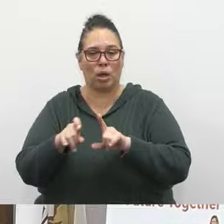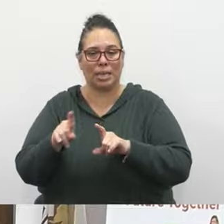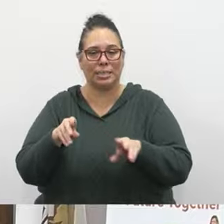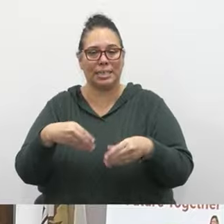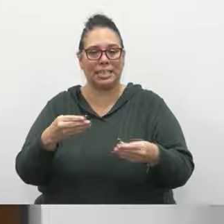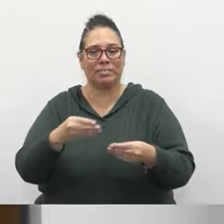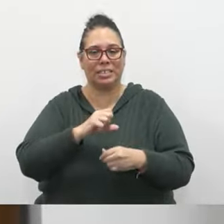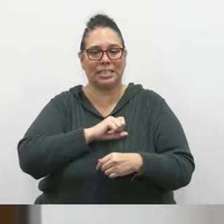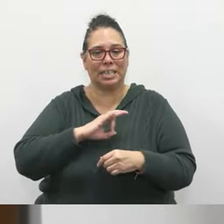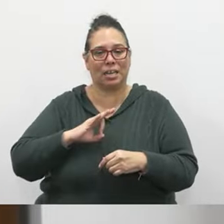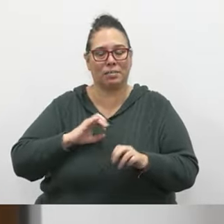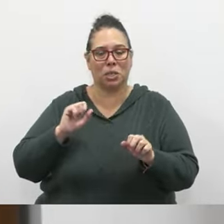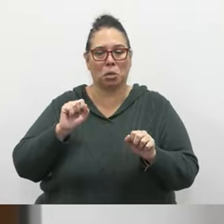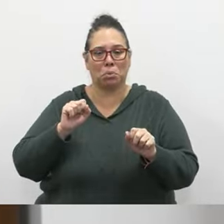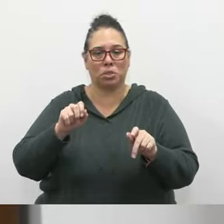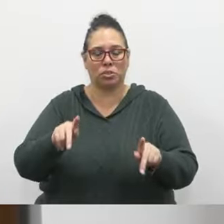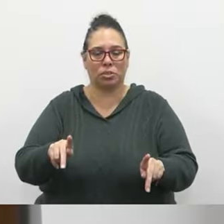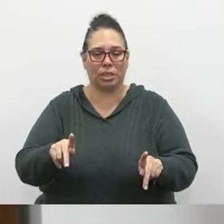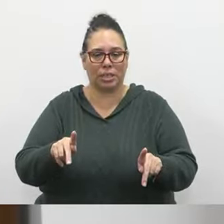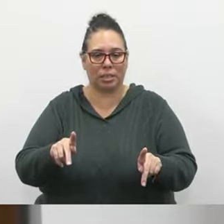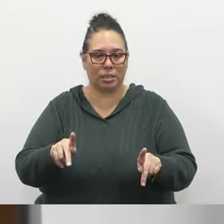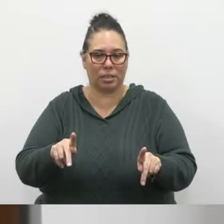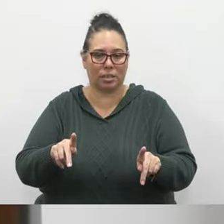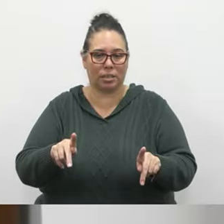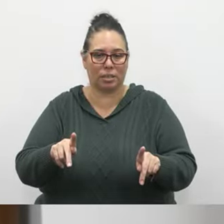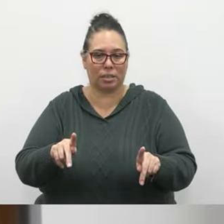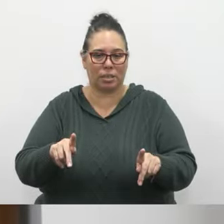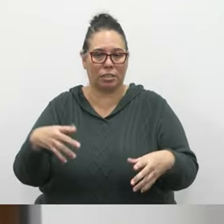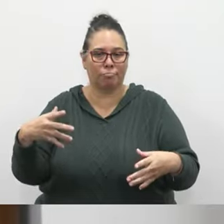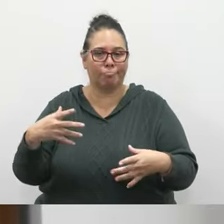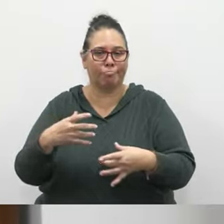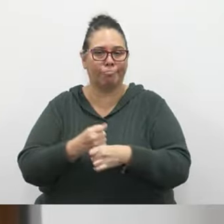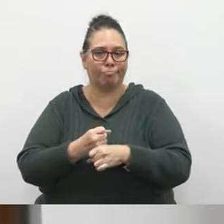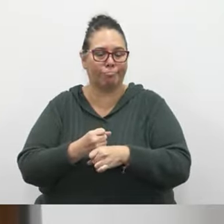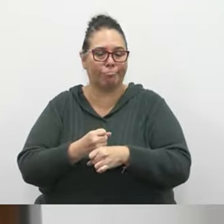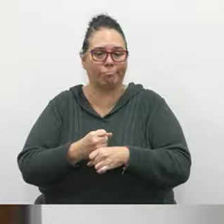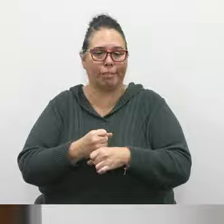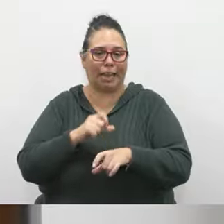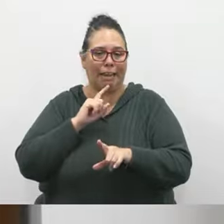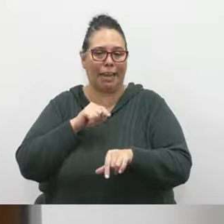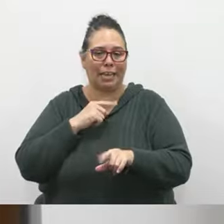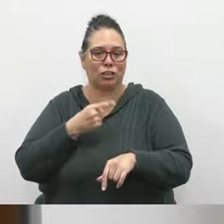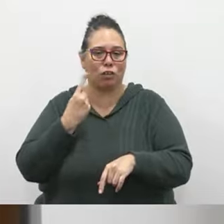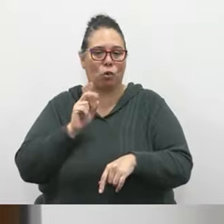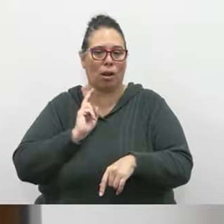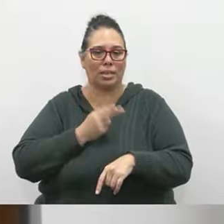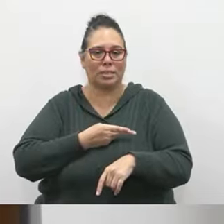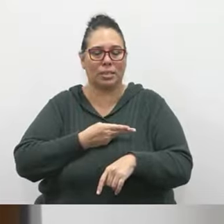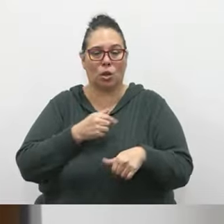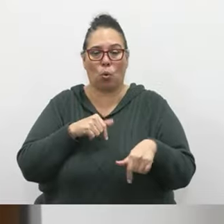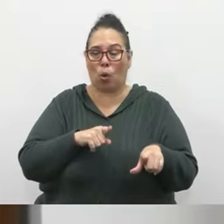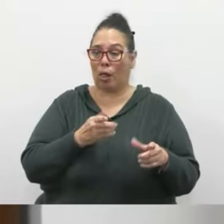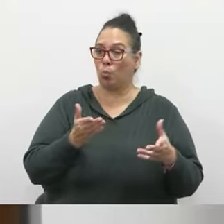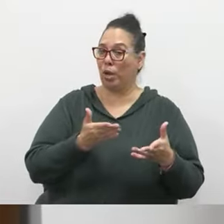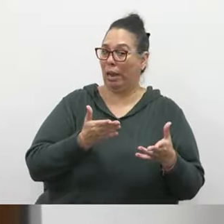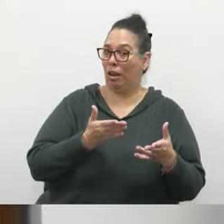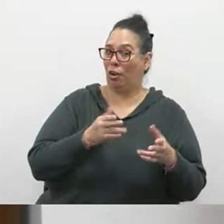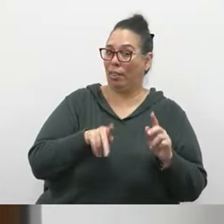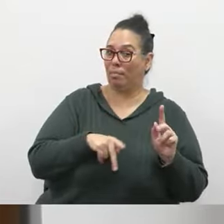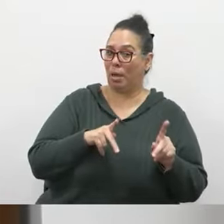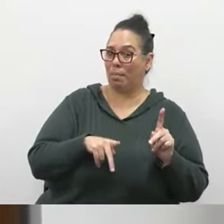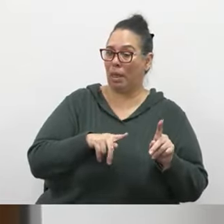staff an opportunity to compose an answer for us so that while we're here in public, we